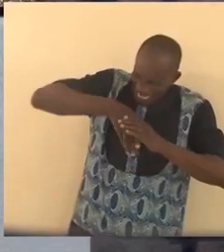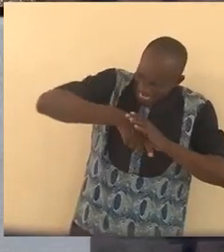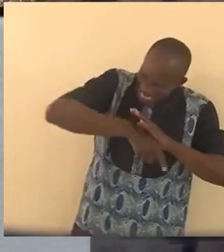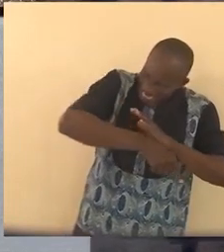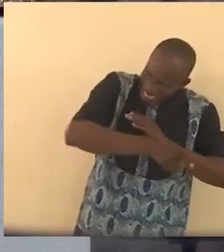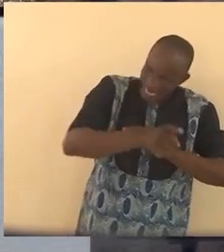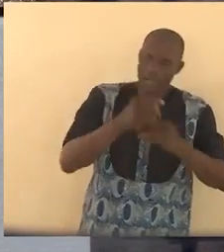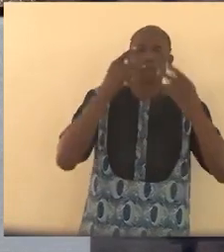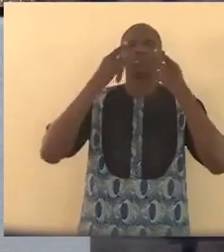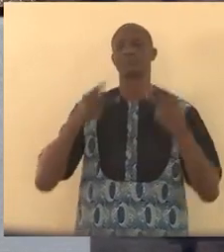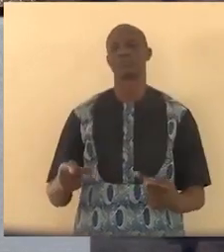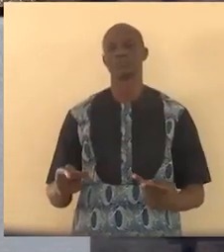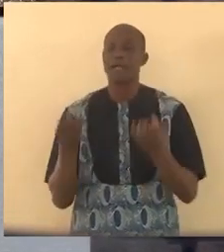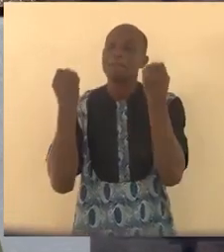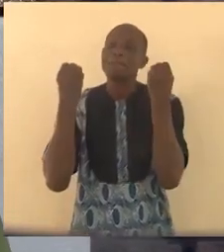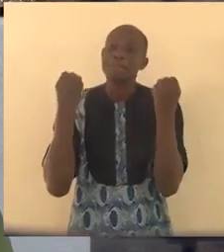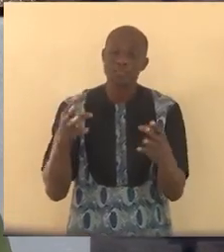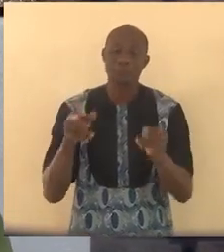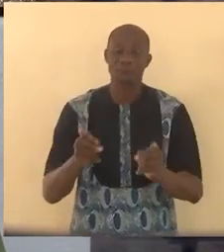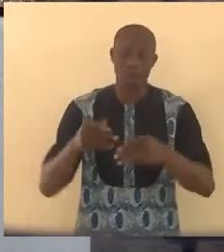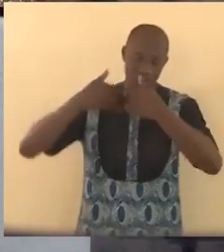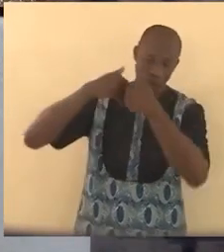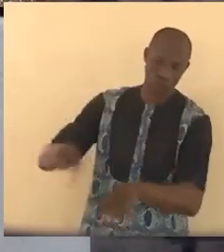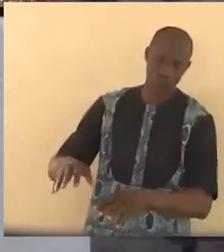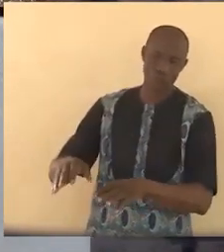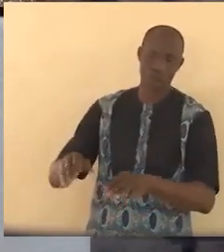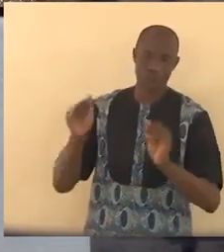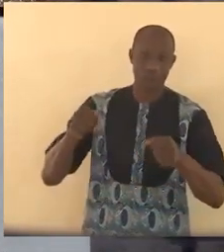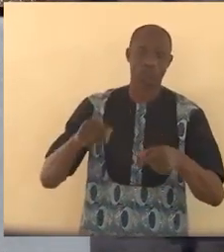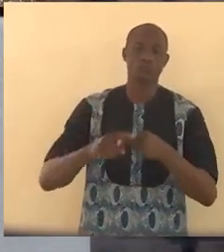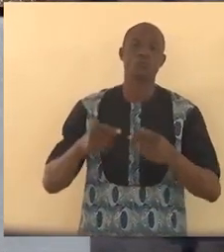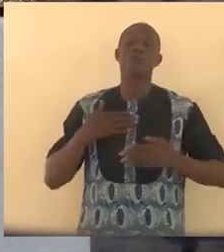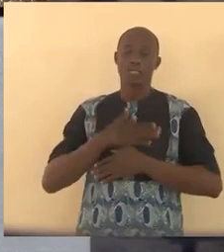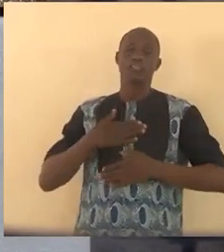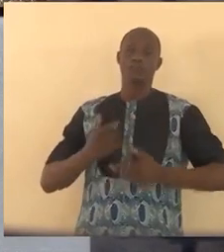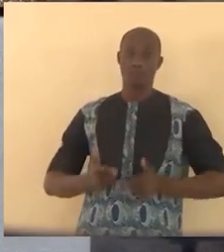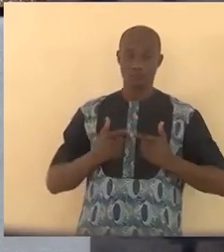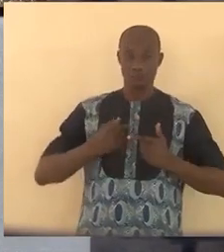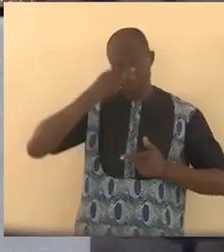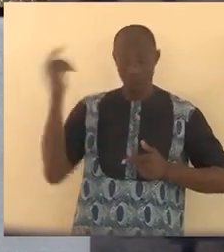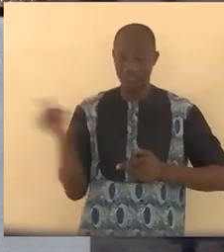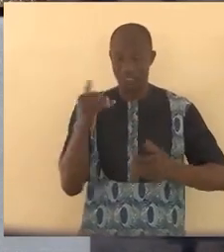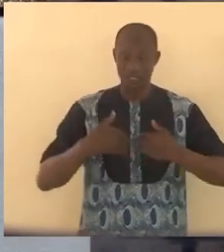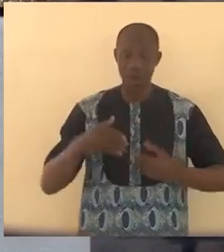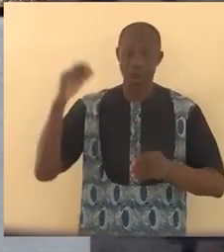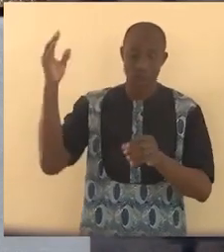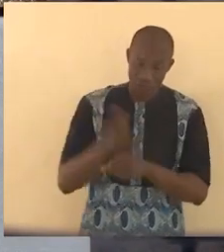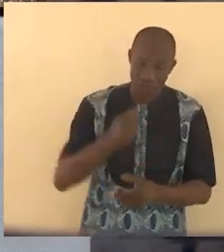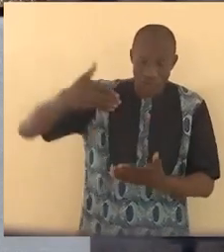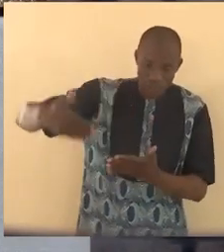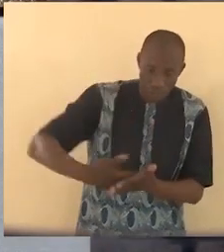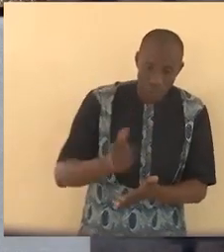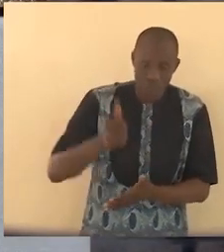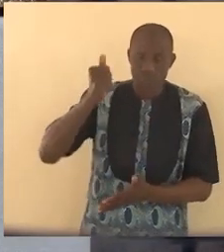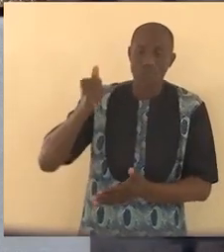peace. Many people have lost their capacity to enjoy life because they have to acquire ever